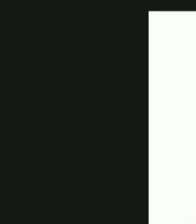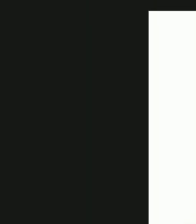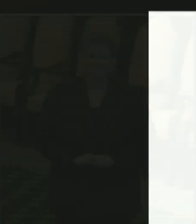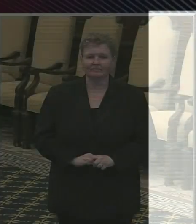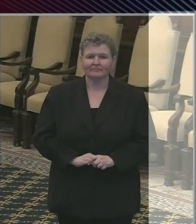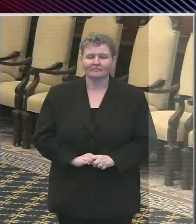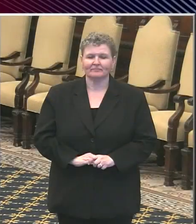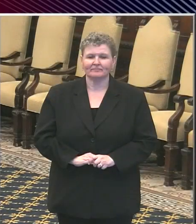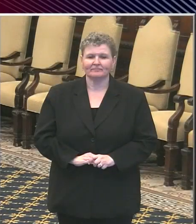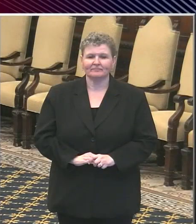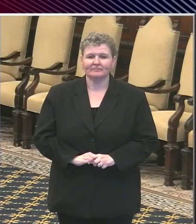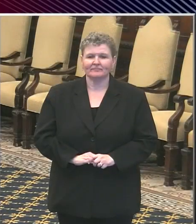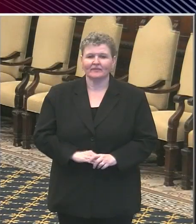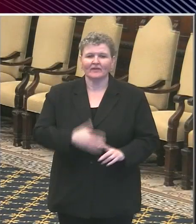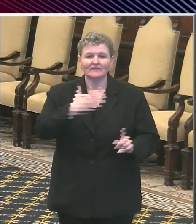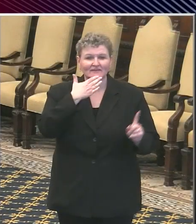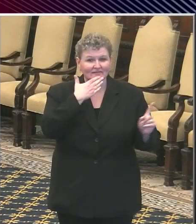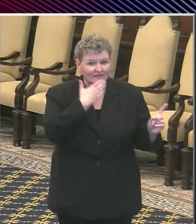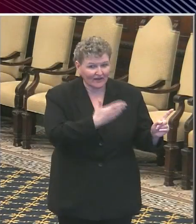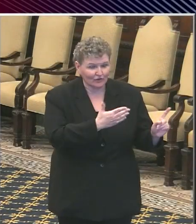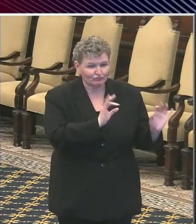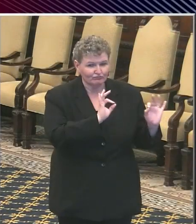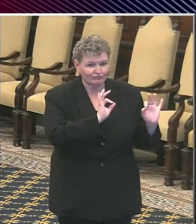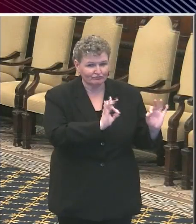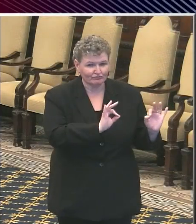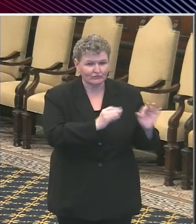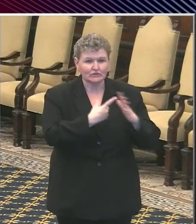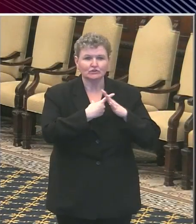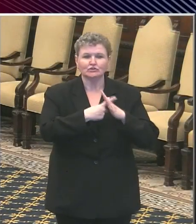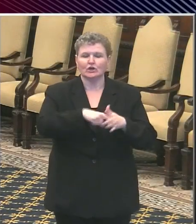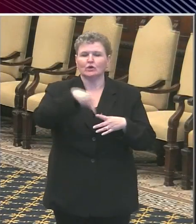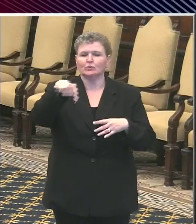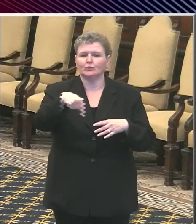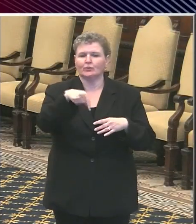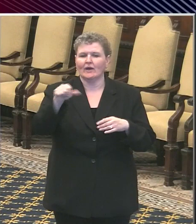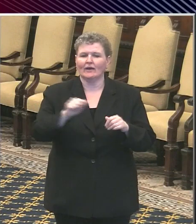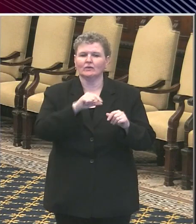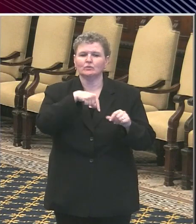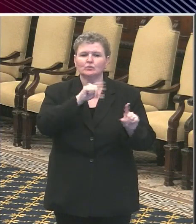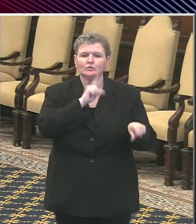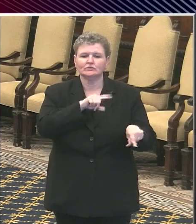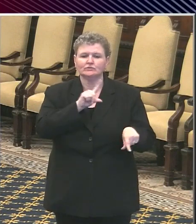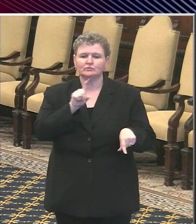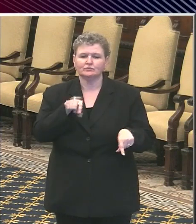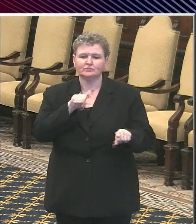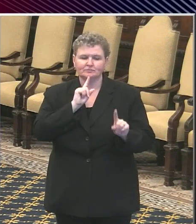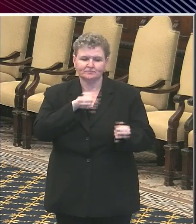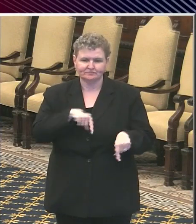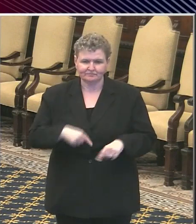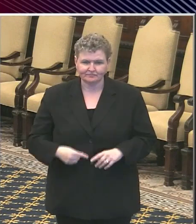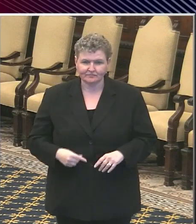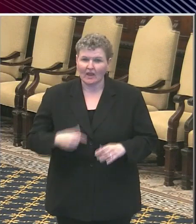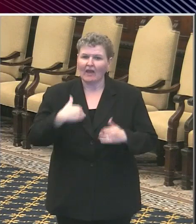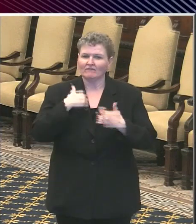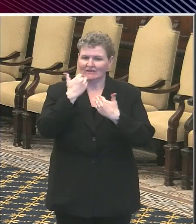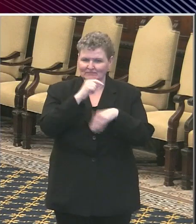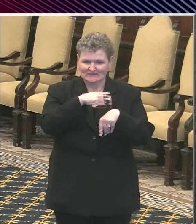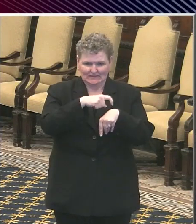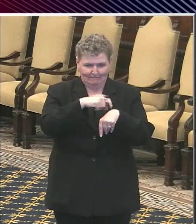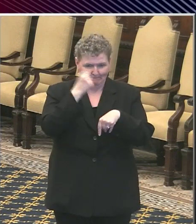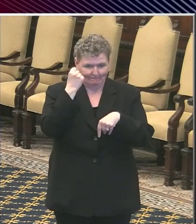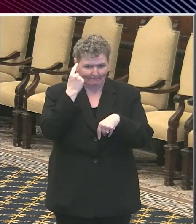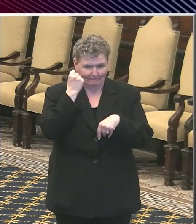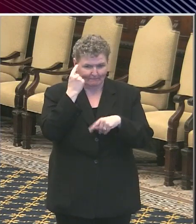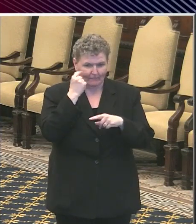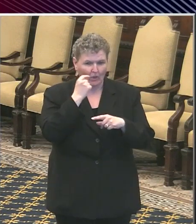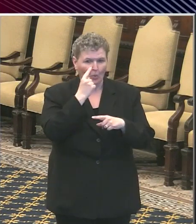Great. Thank you, Armando. And now we're going to move to the Q&A portion for members of the media. Remember, of course, we have limited time during the briefing, so only